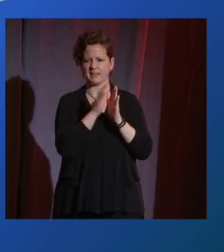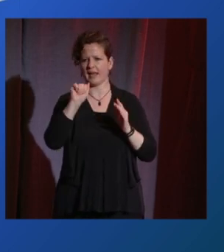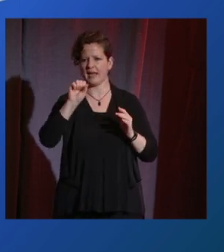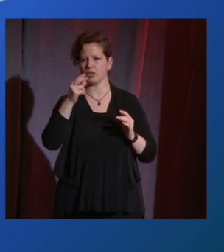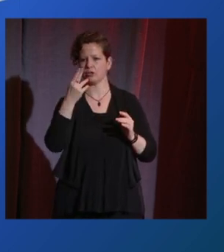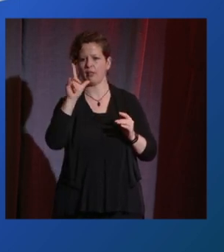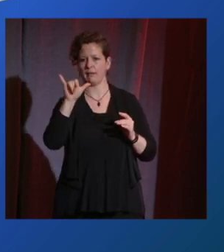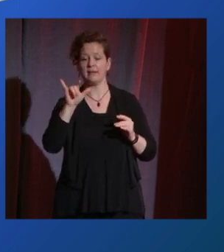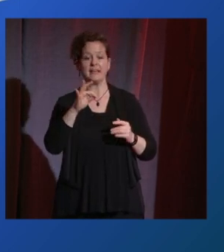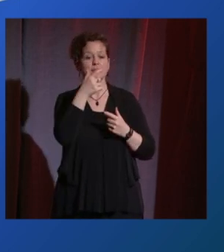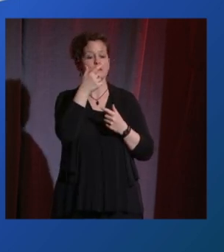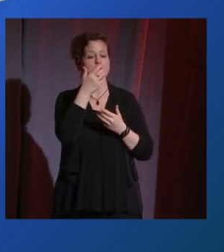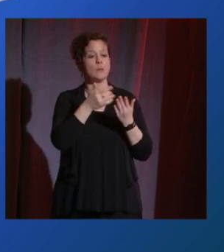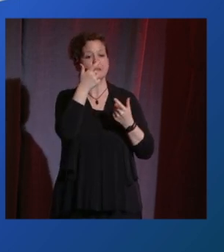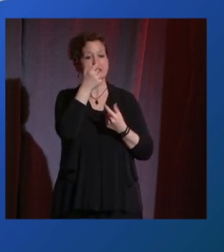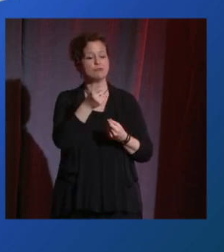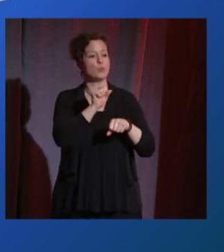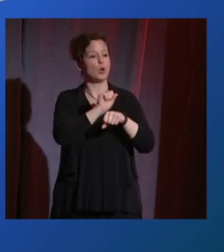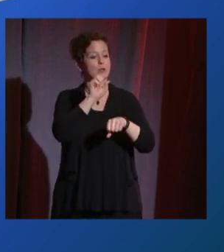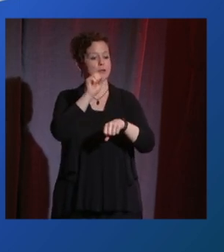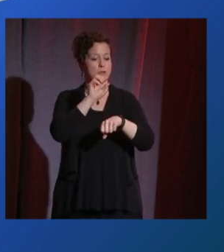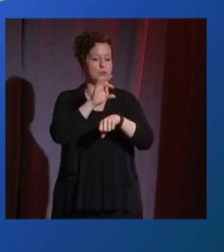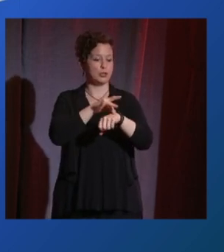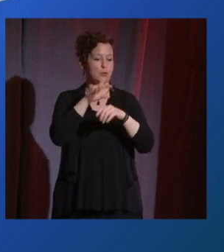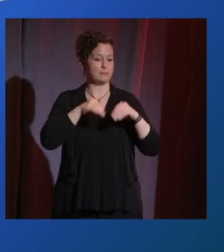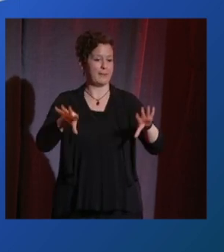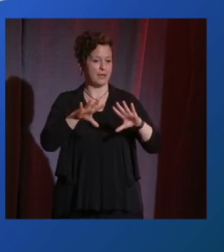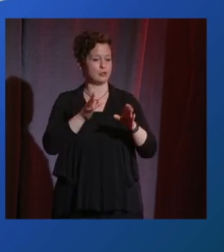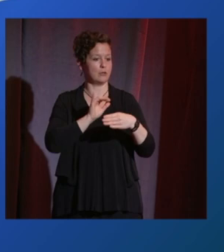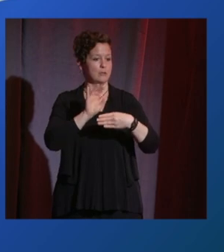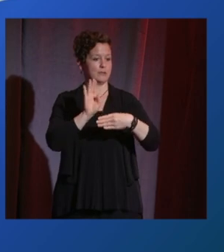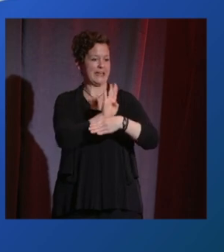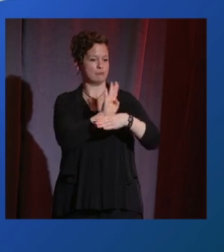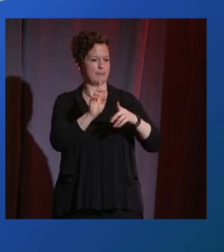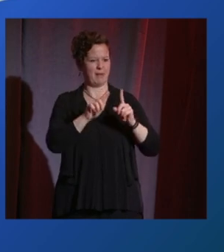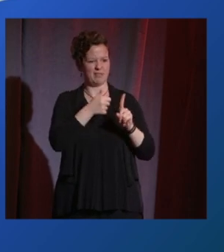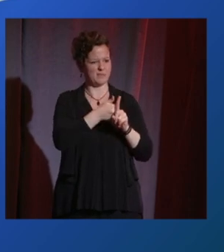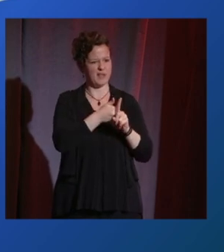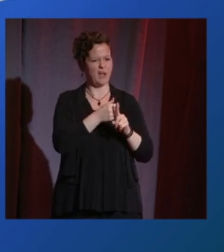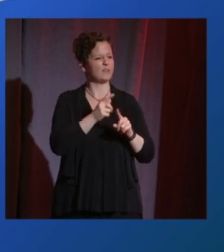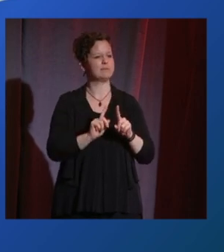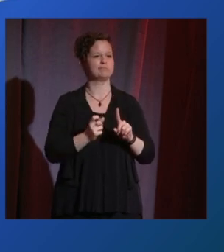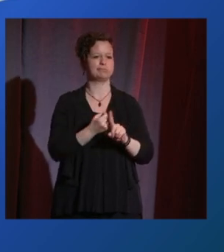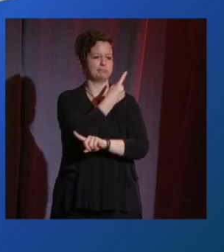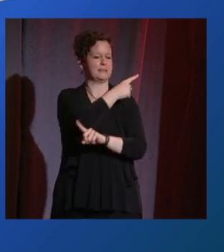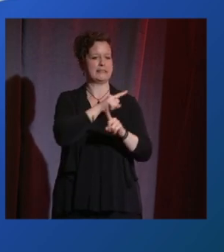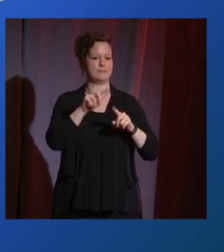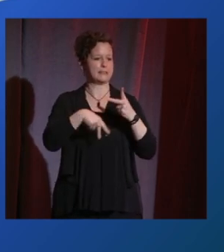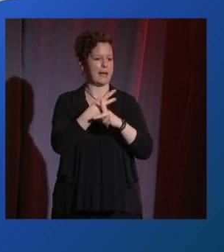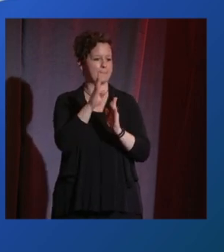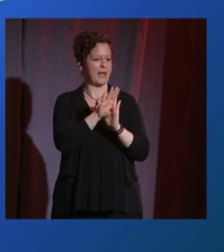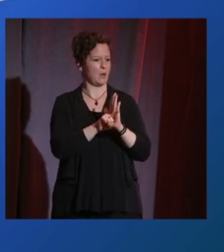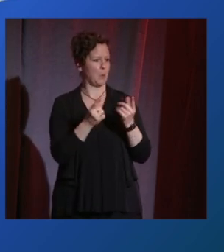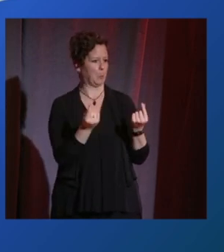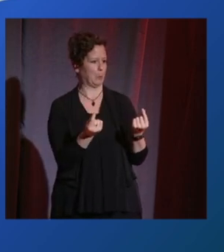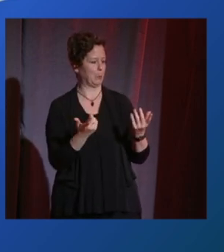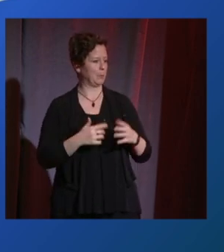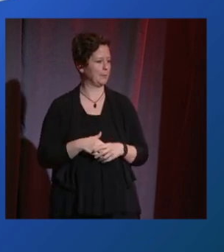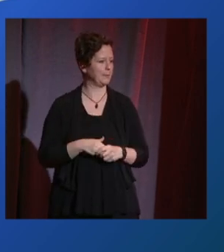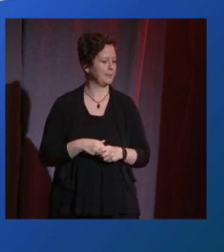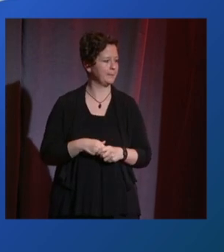geospatial industry but their background is from another field ask